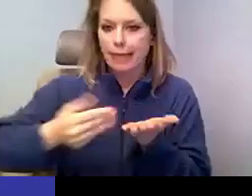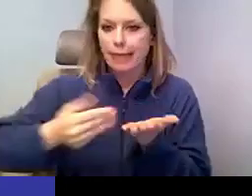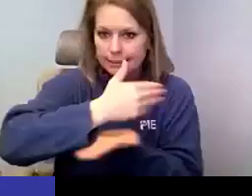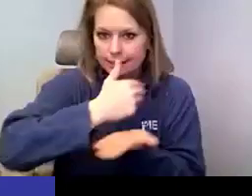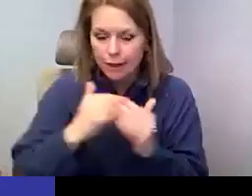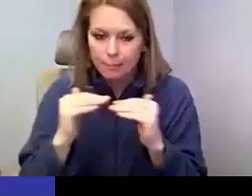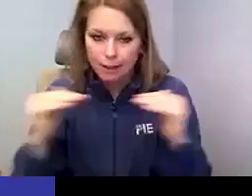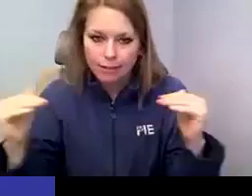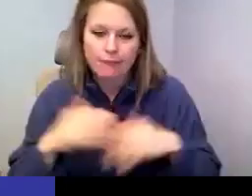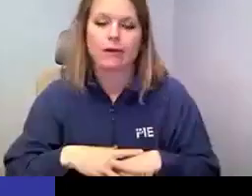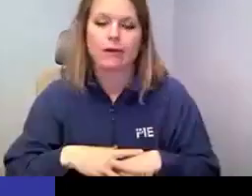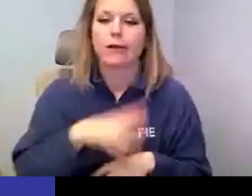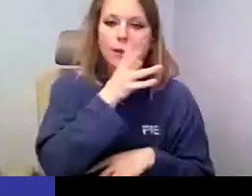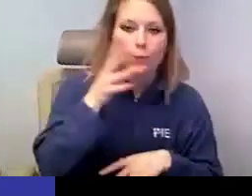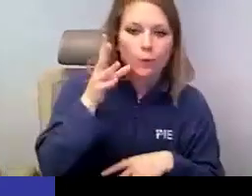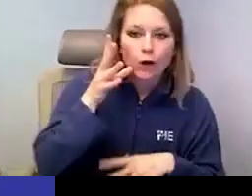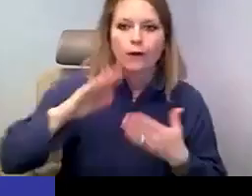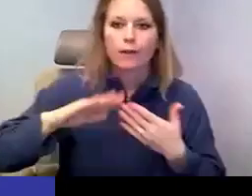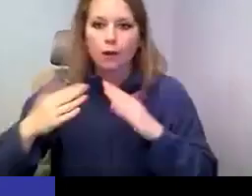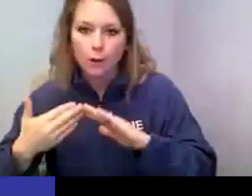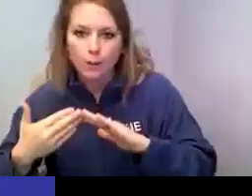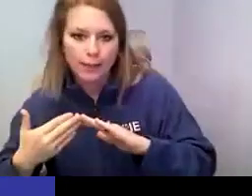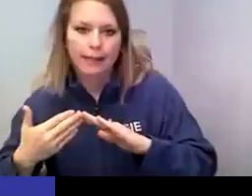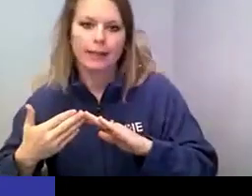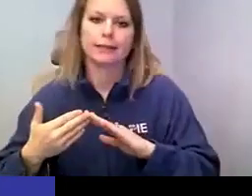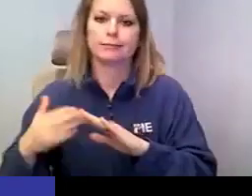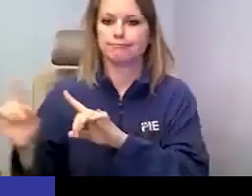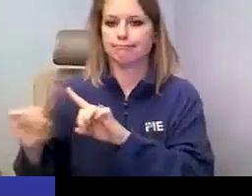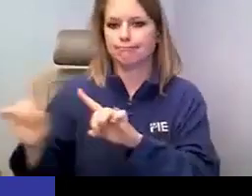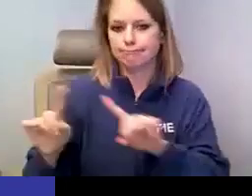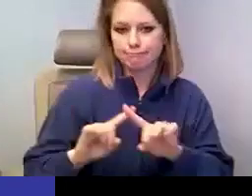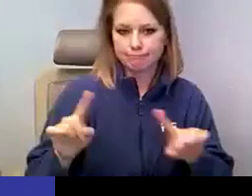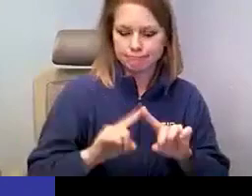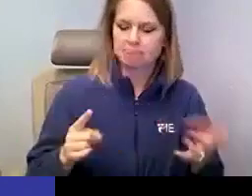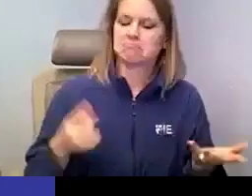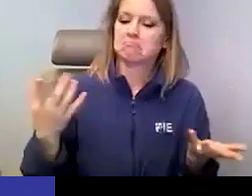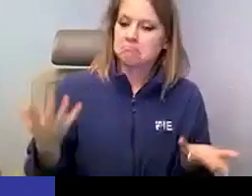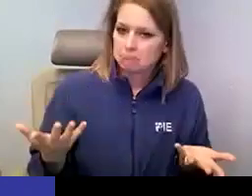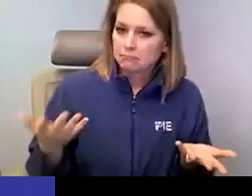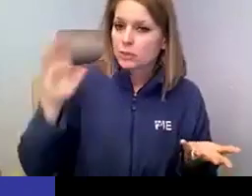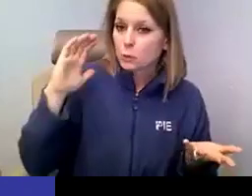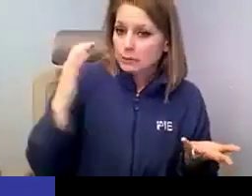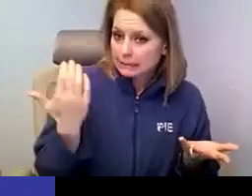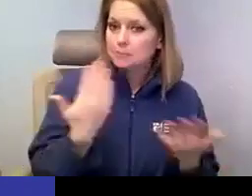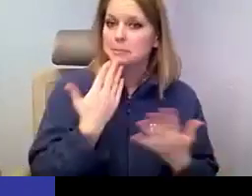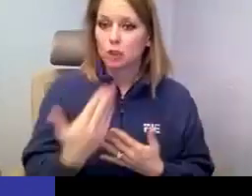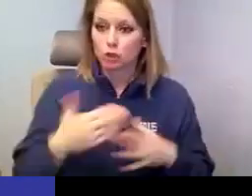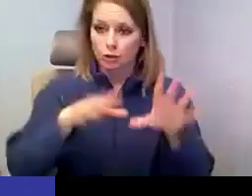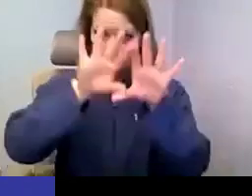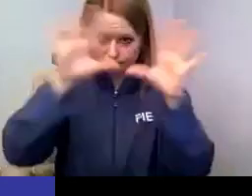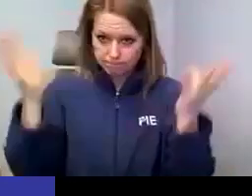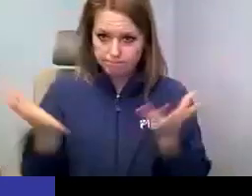rural, urban, suburban populations. So this one to me looks like a pretty representative sample.